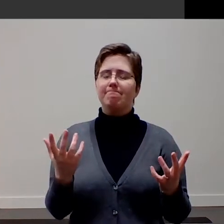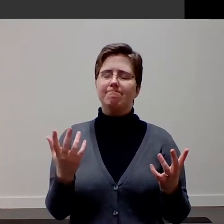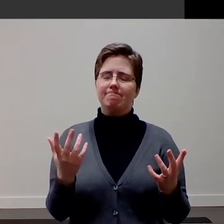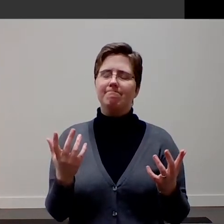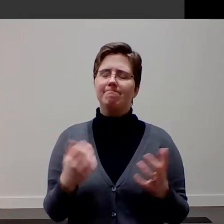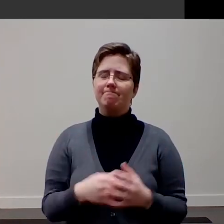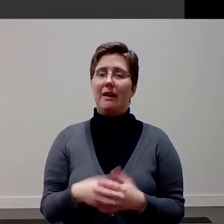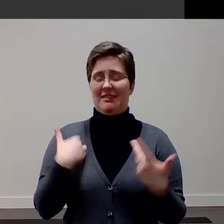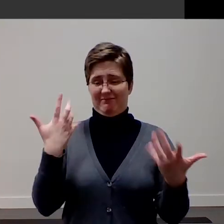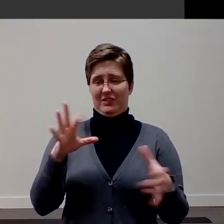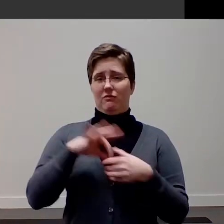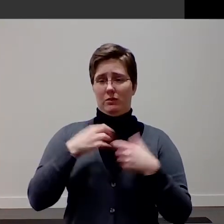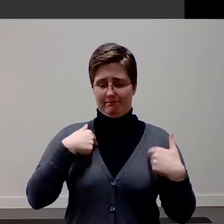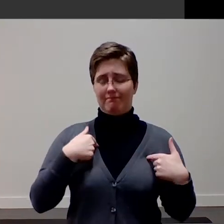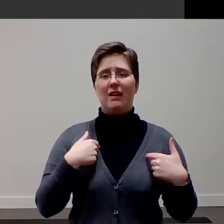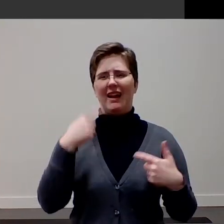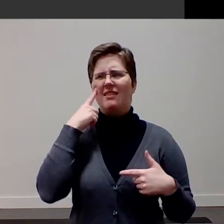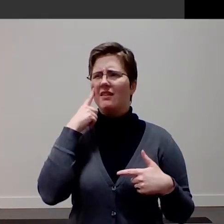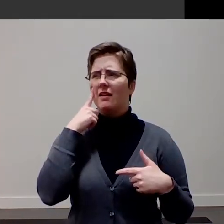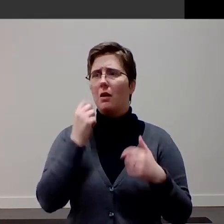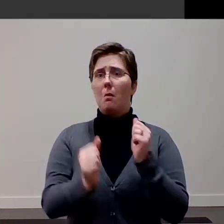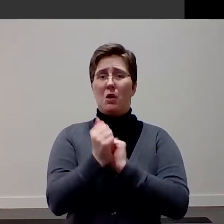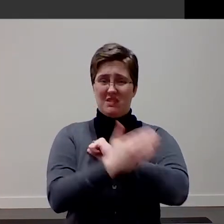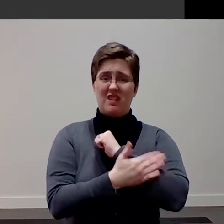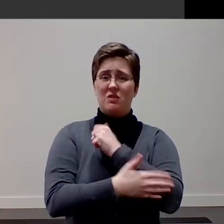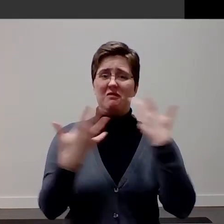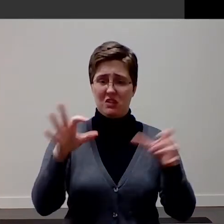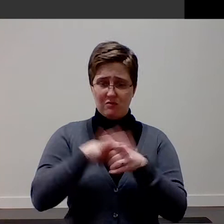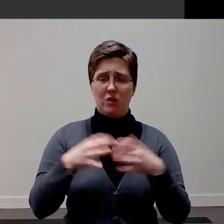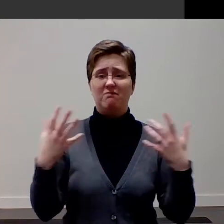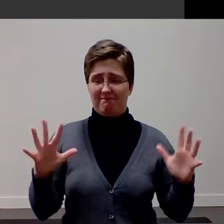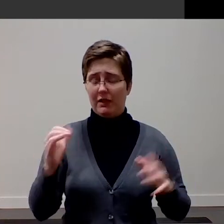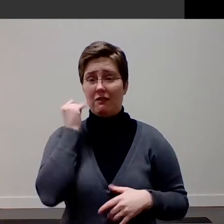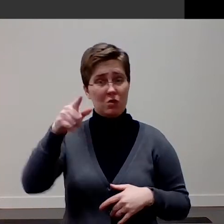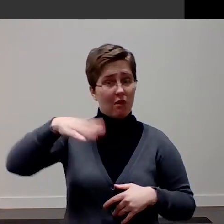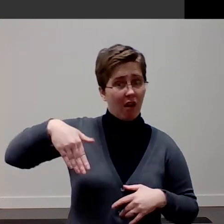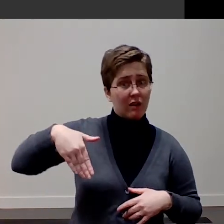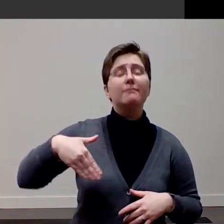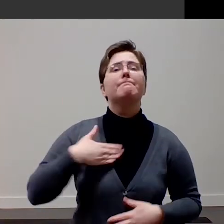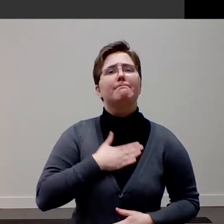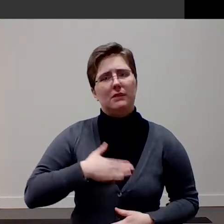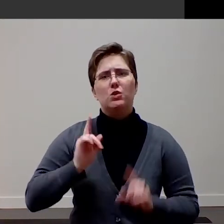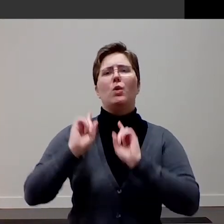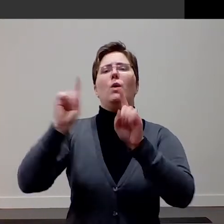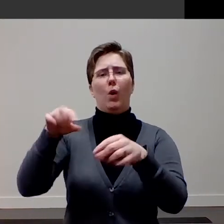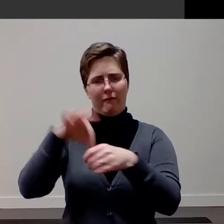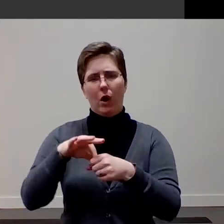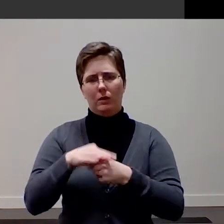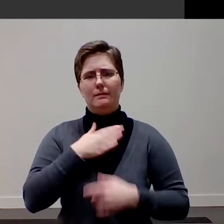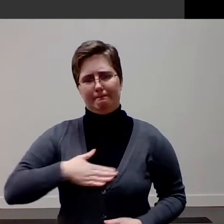But hopefully, I voted already, and I think most of the country has. But if you haven't voted, please get out and